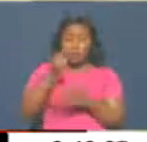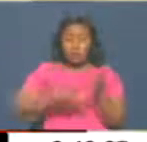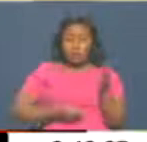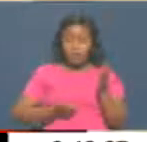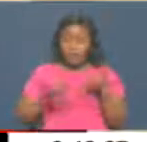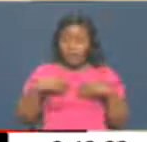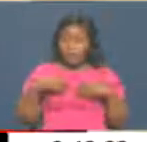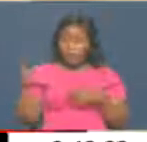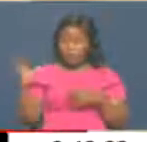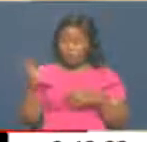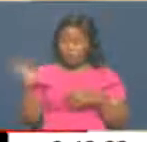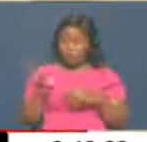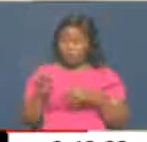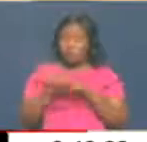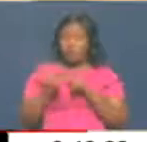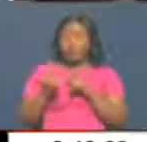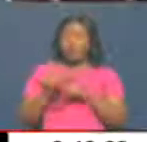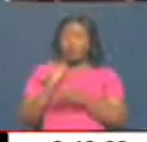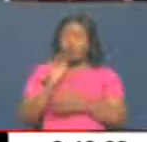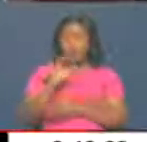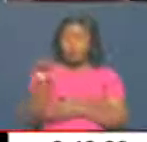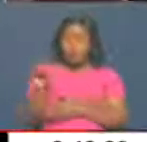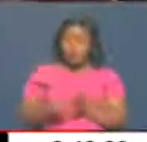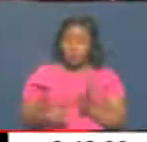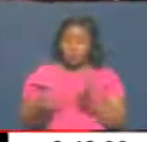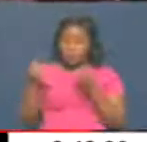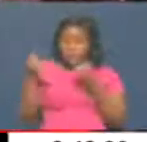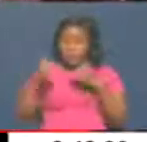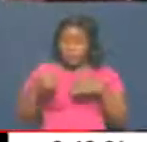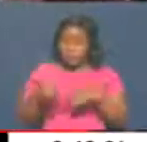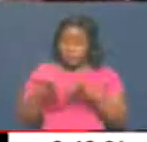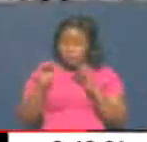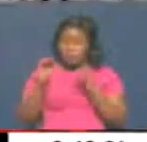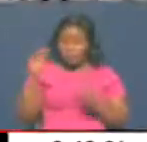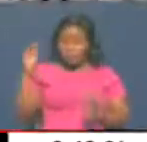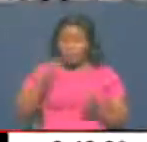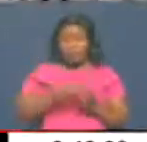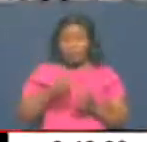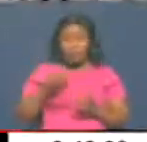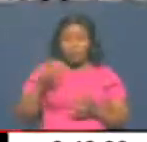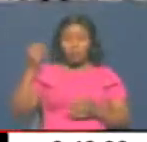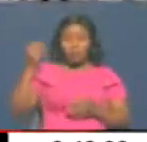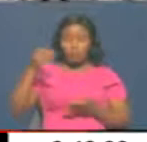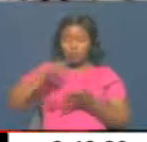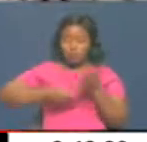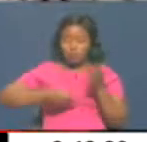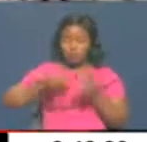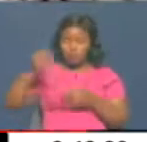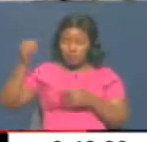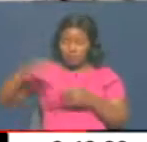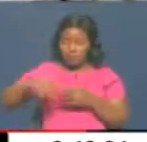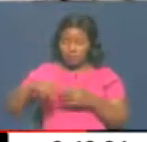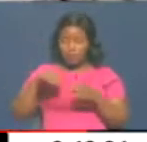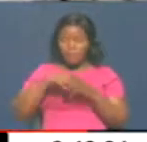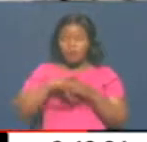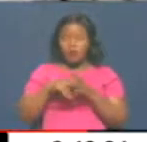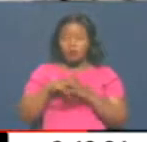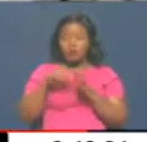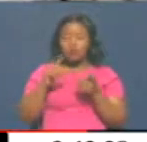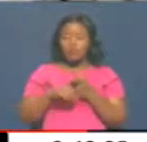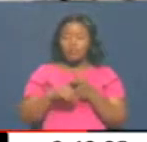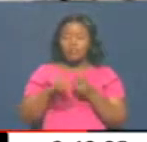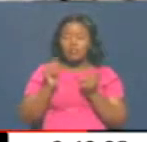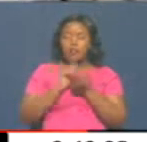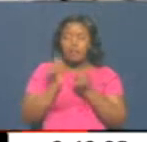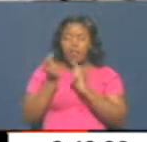force recommends that interventions to be implemented to reduce the cost of electricity include review and renegotiations with